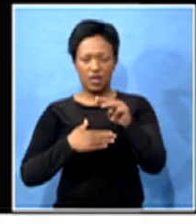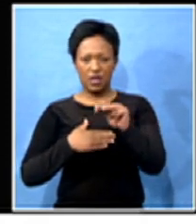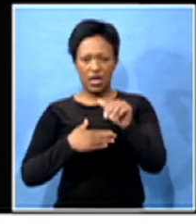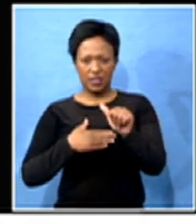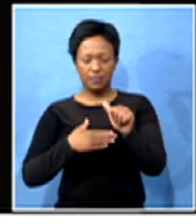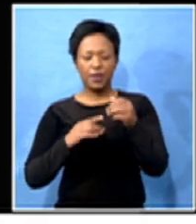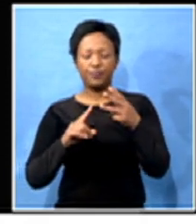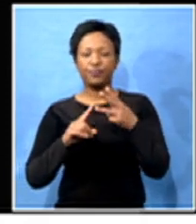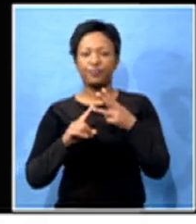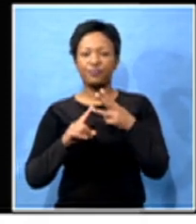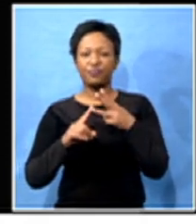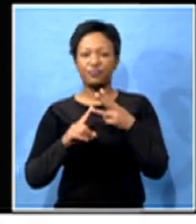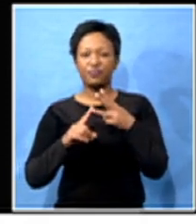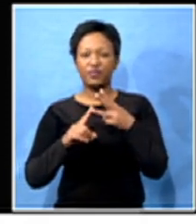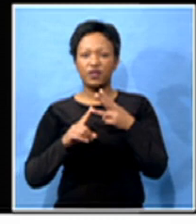breath